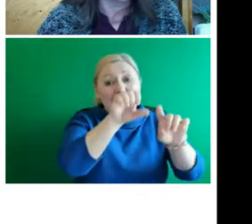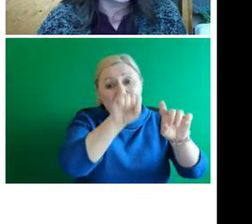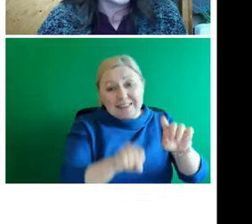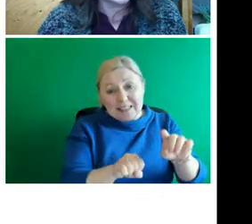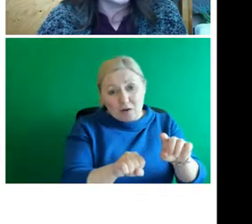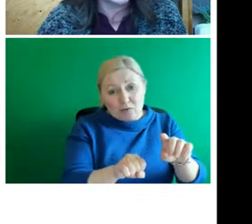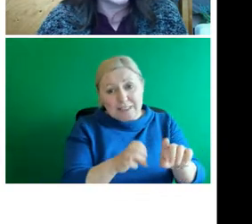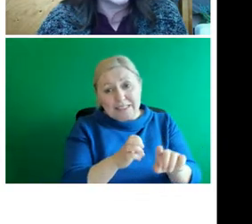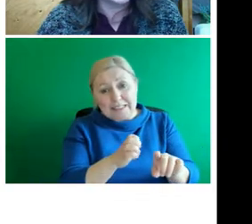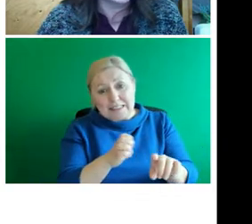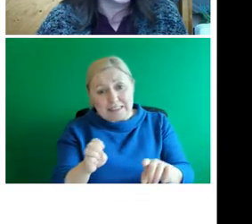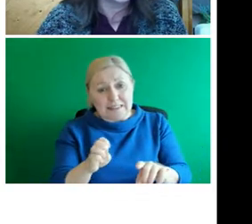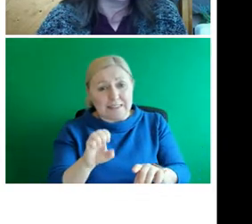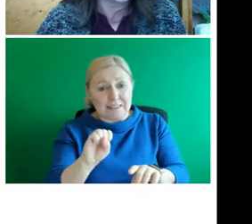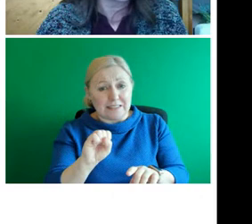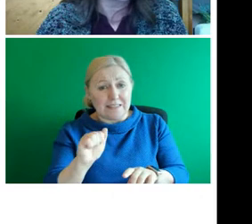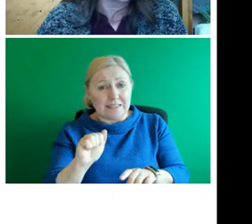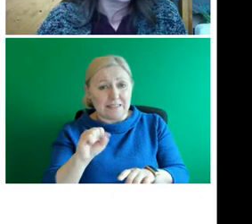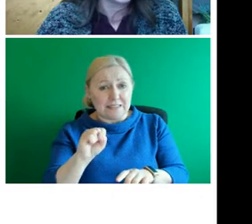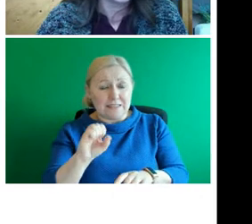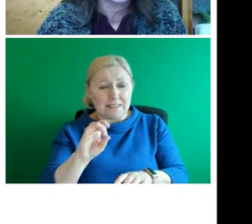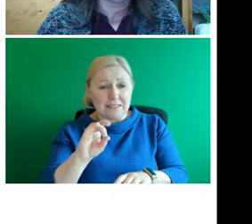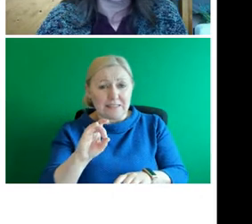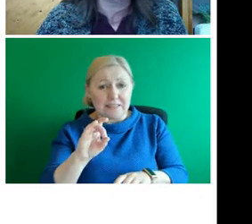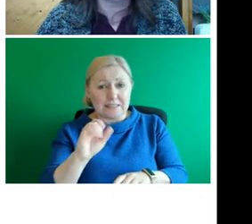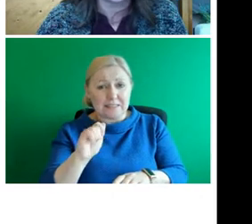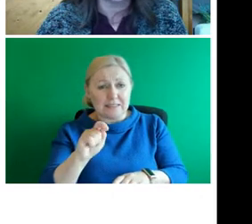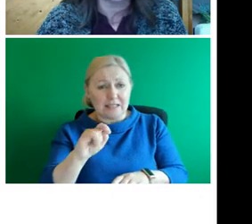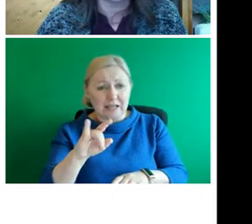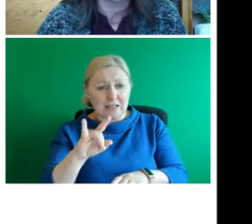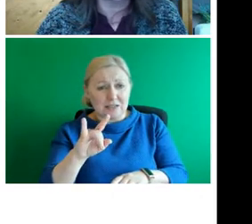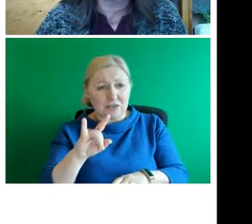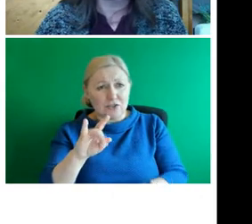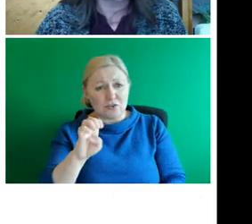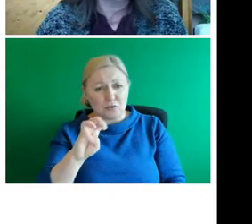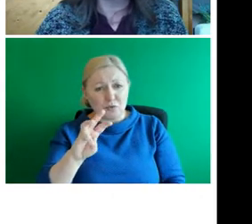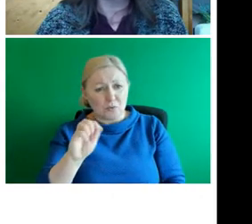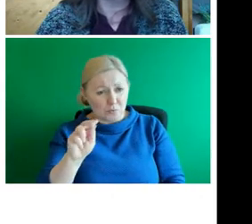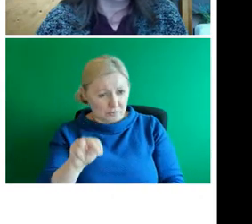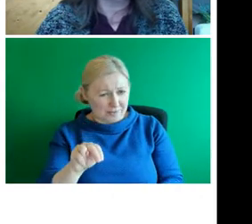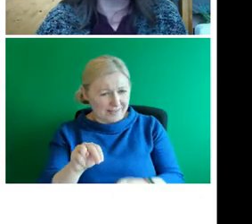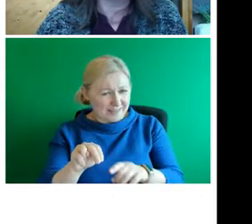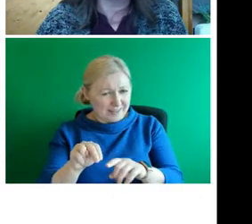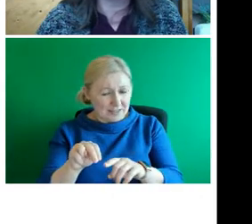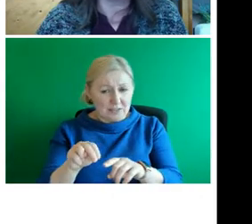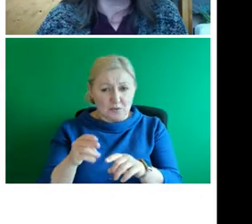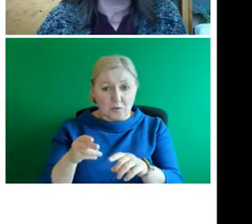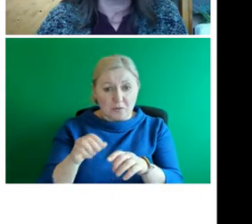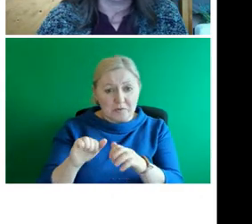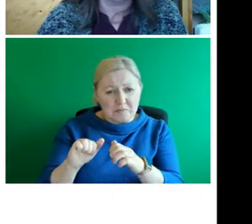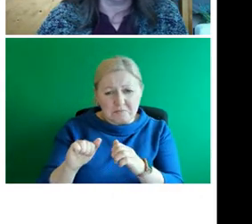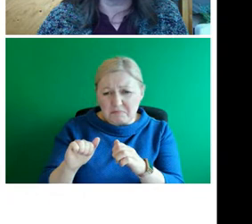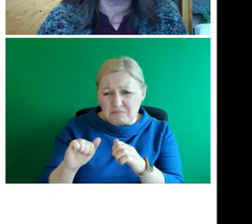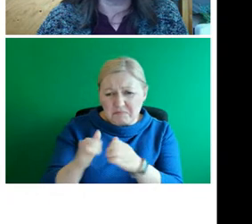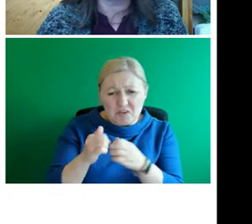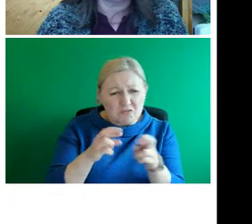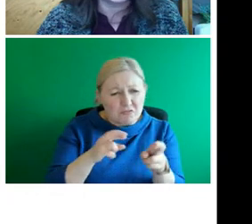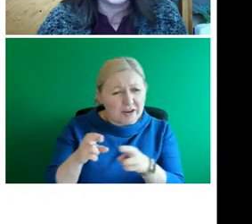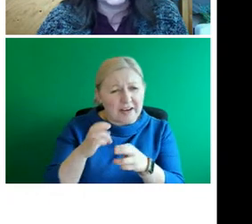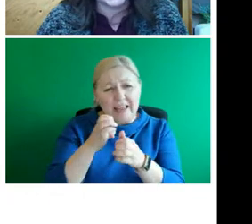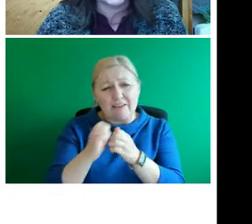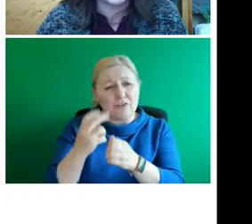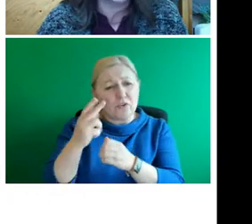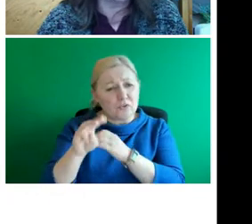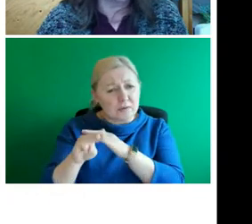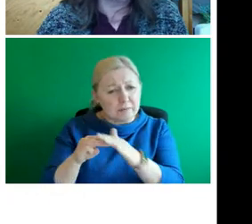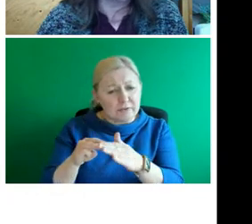a steering group in 2013 that still meets every 3 months. We also conducted a regional